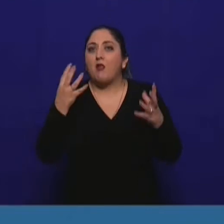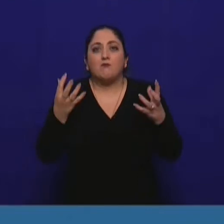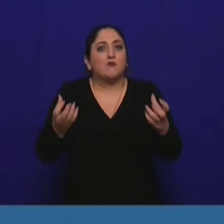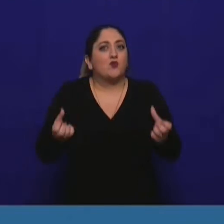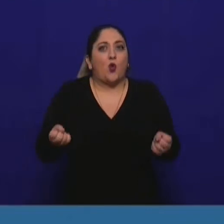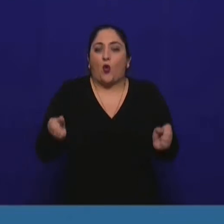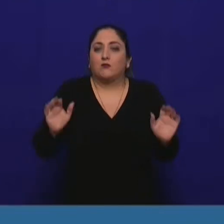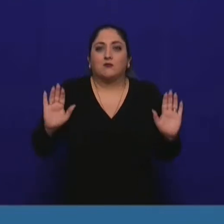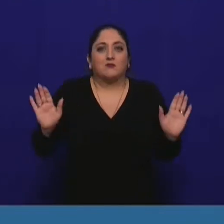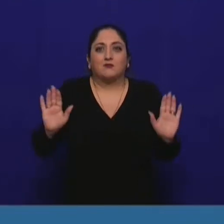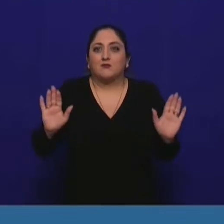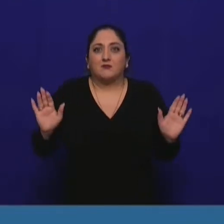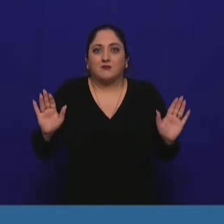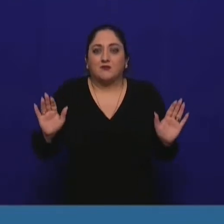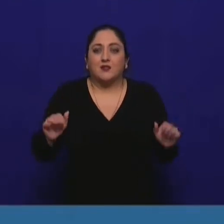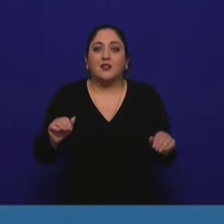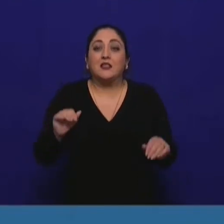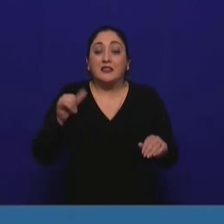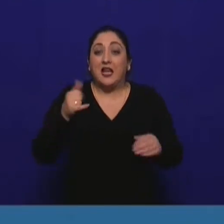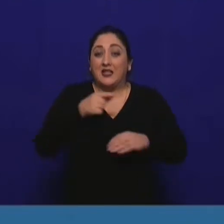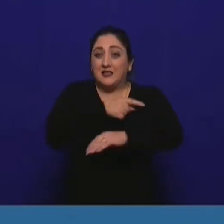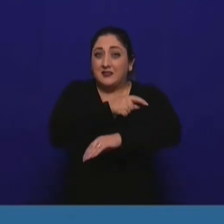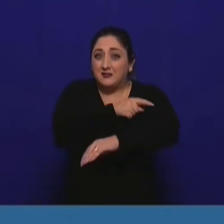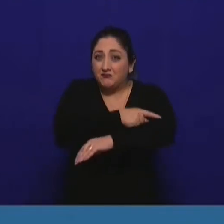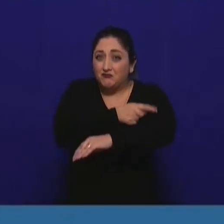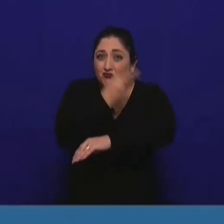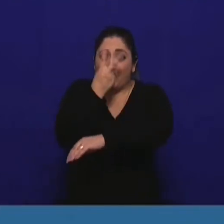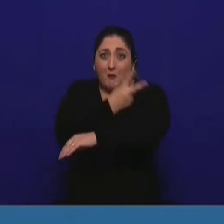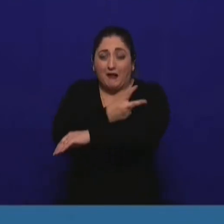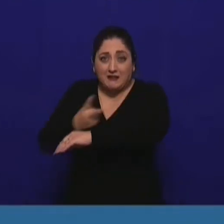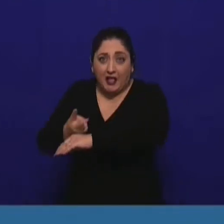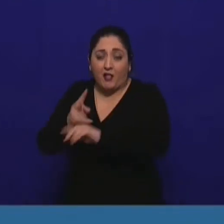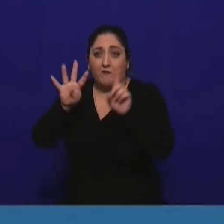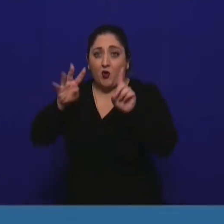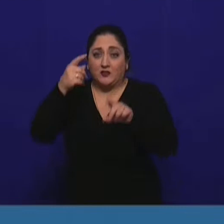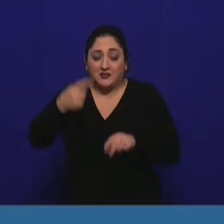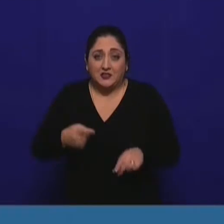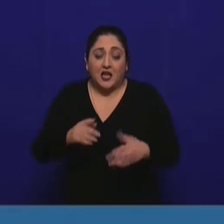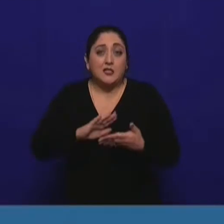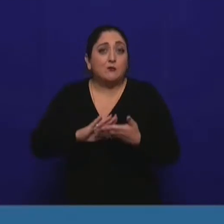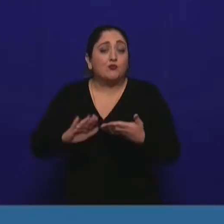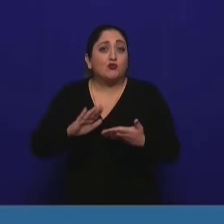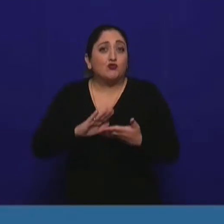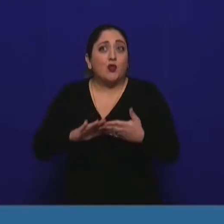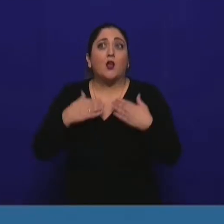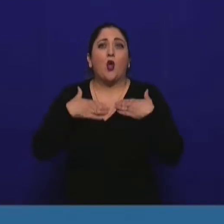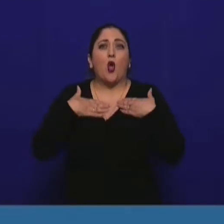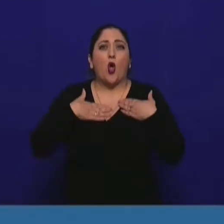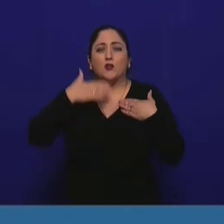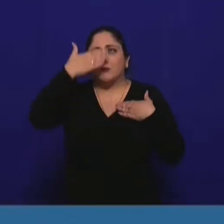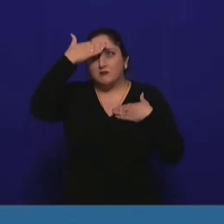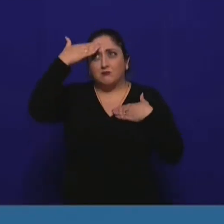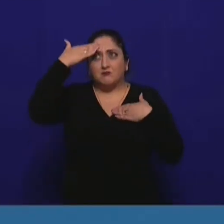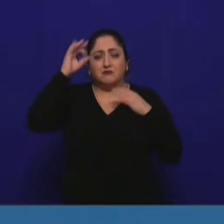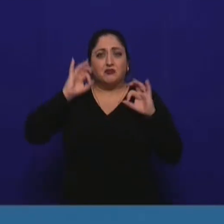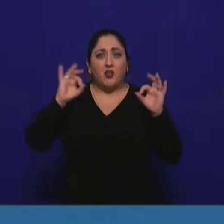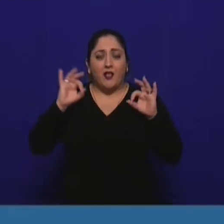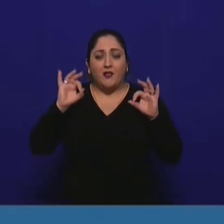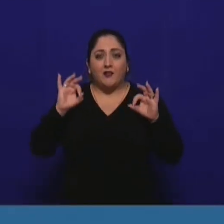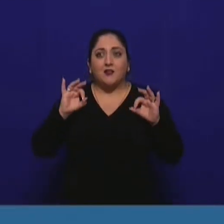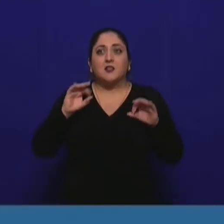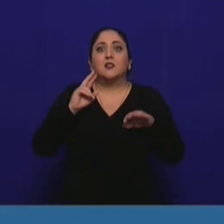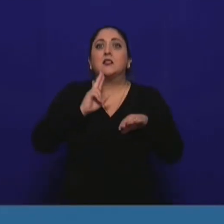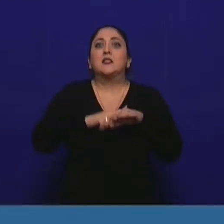indikat ukoll mill-ECDC li m'għandekx għalfejn jekk int għandek persuna qiegħed fil-komunità ma ċandu s-sintomi, improvja,